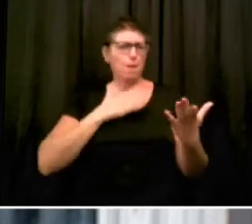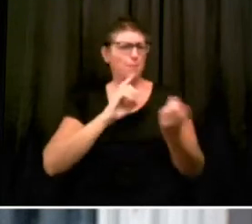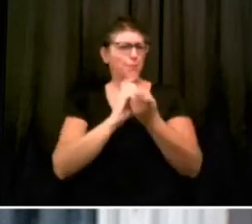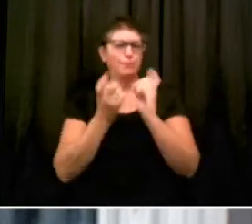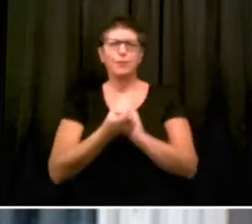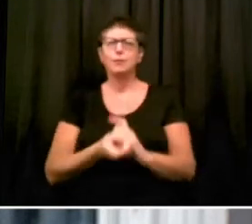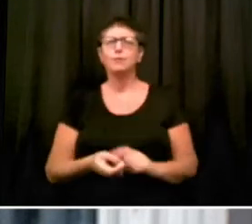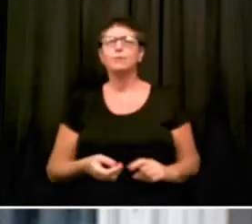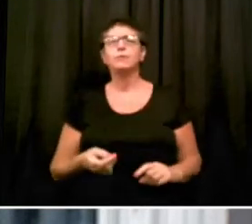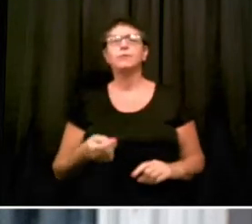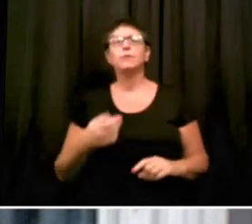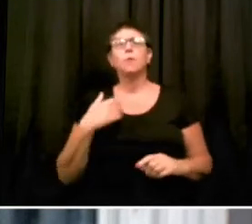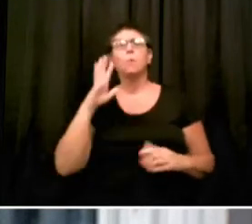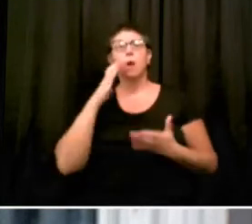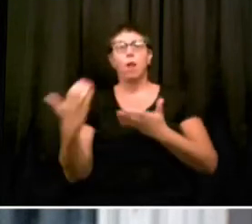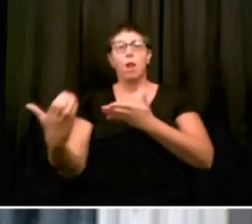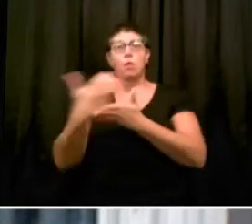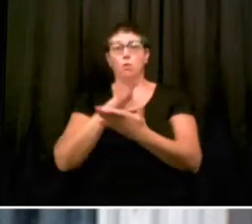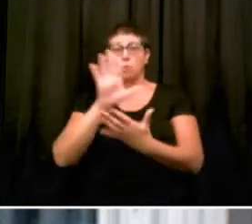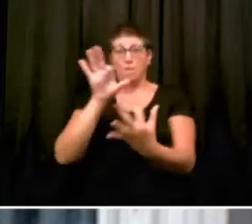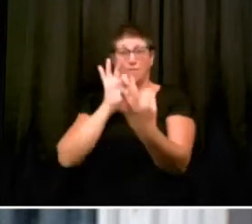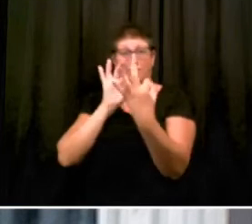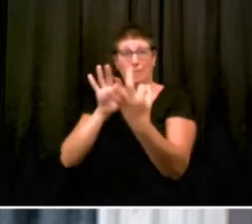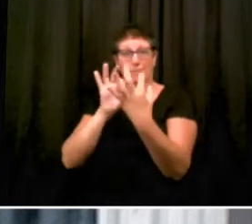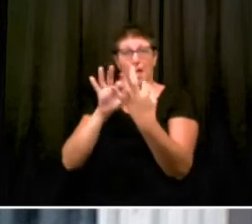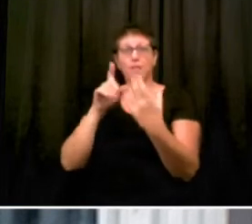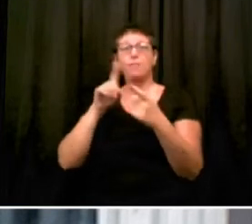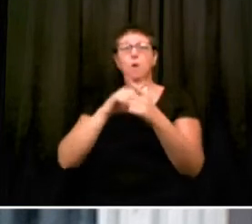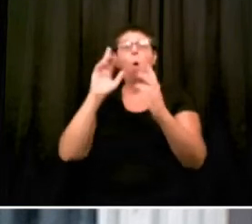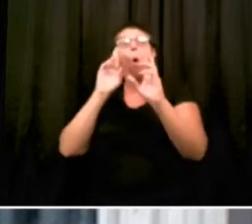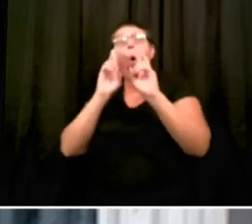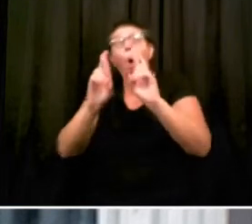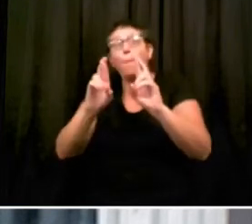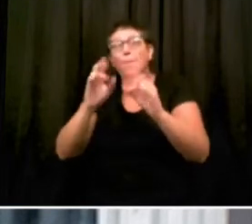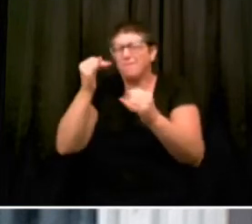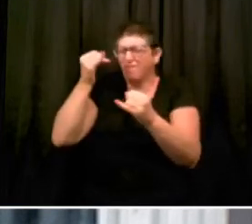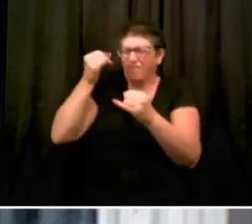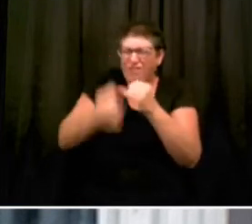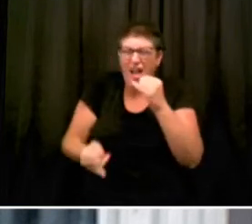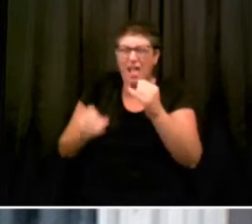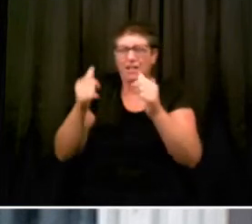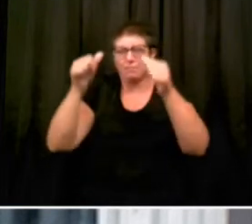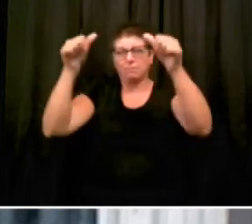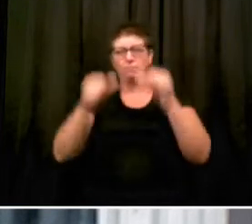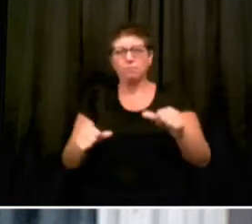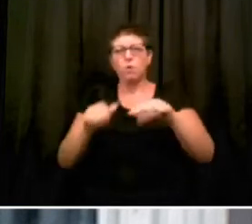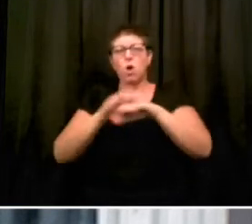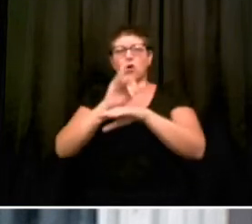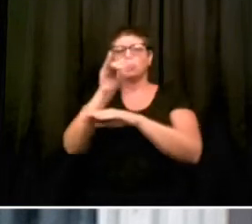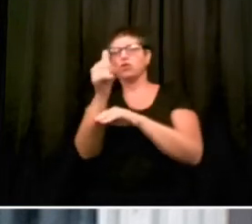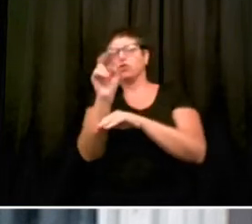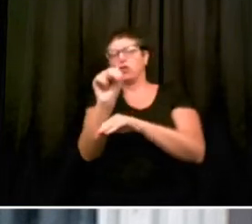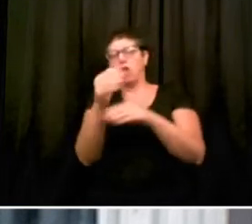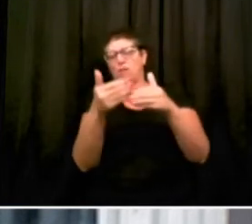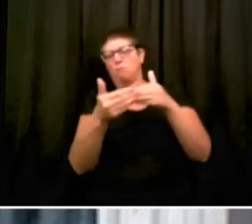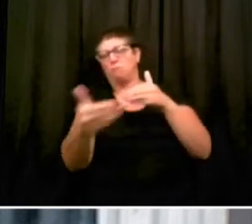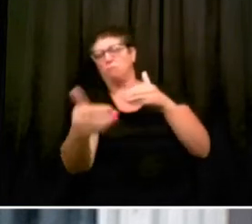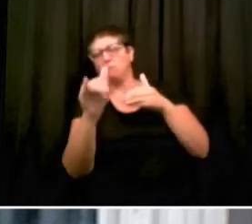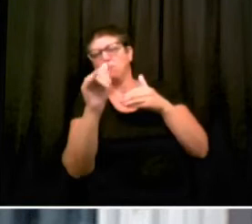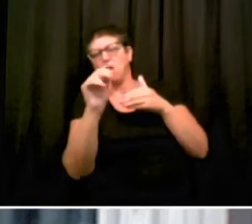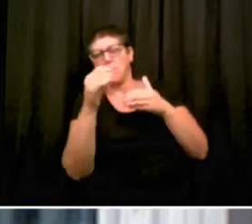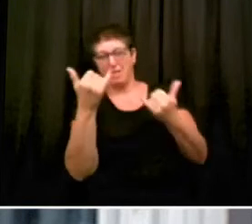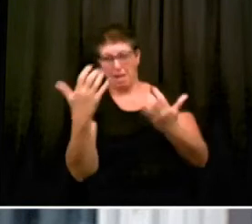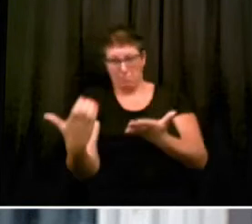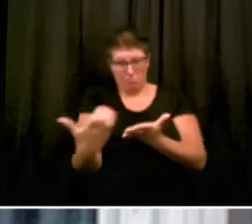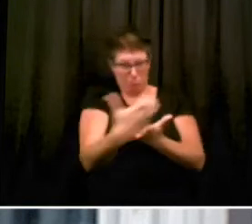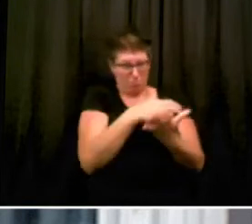to what we're trying to do. If you look at our NYPD outward-facing website again, you'll see a new page that's gone up probably in the last